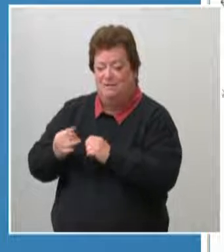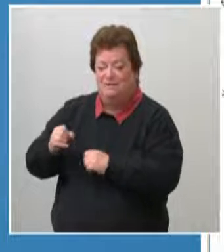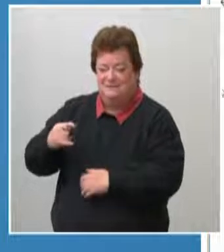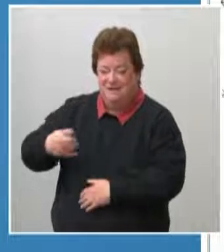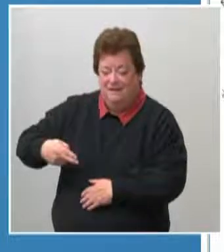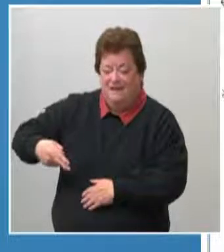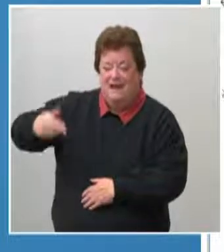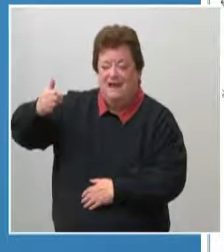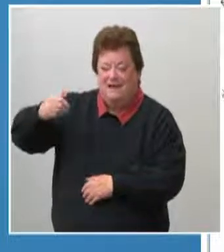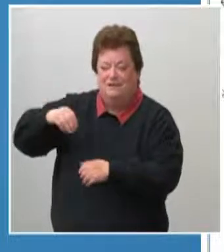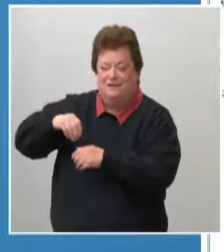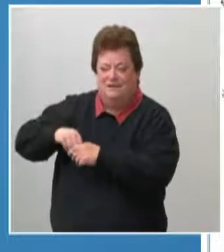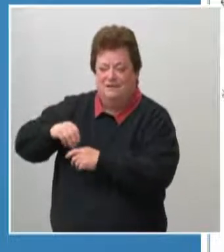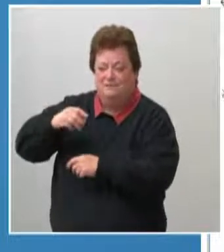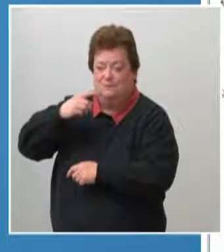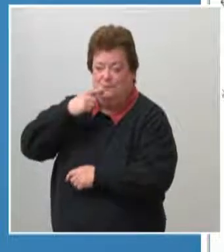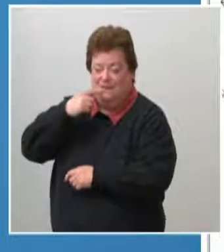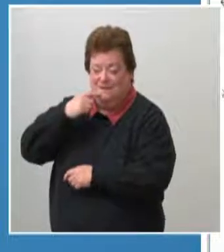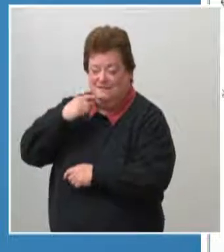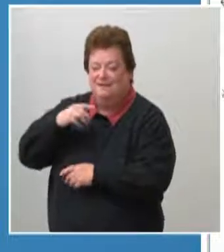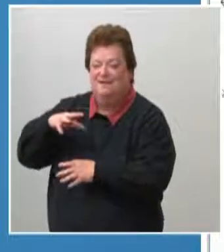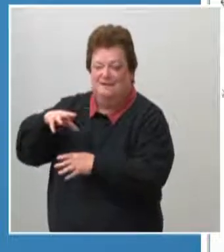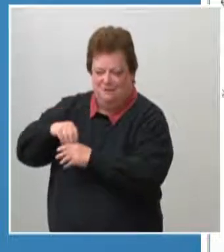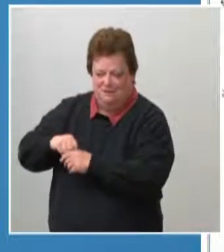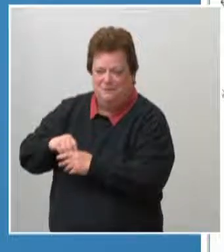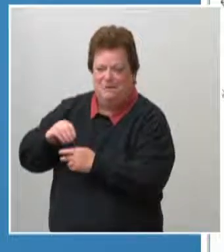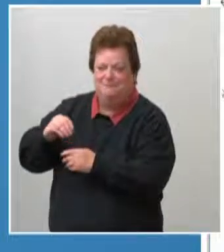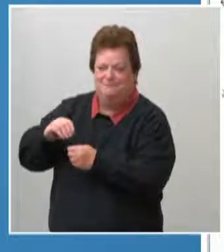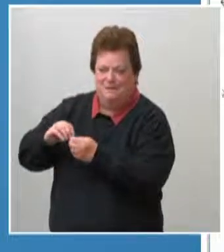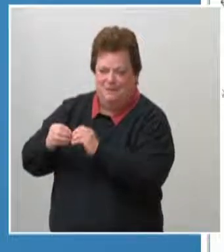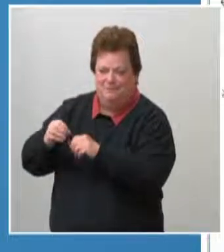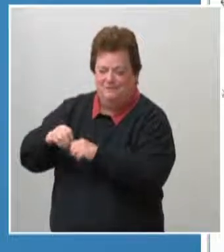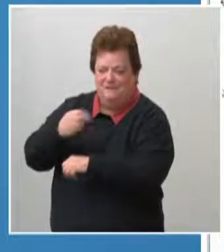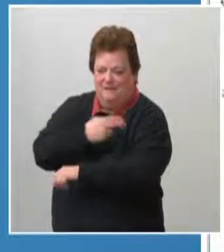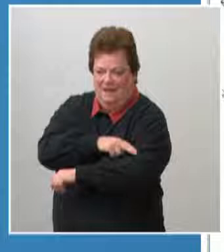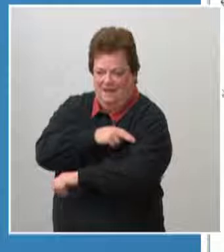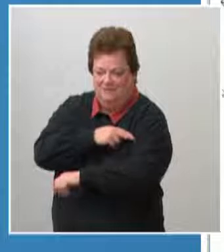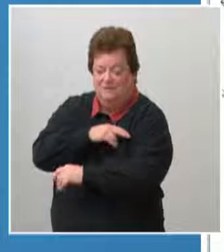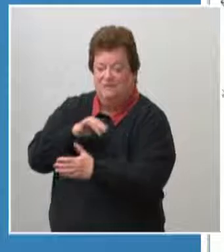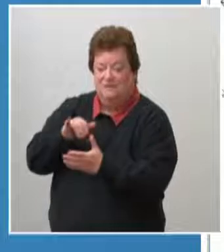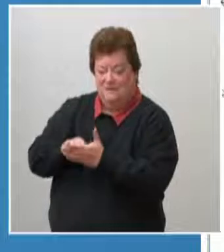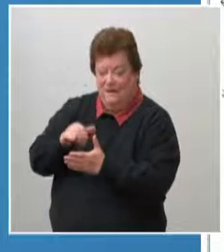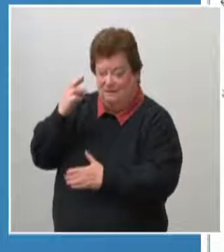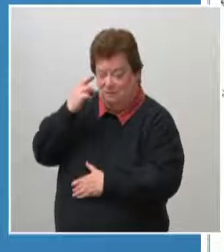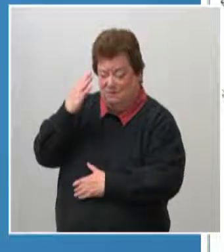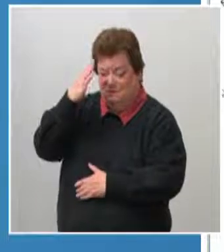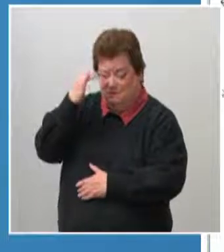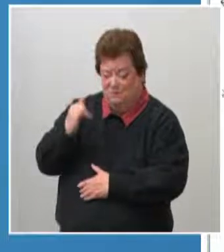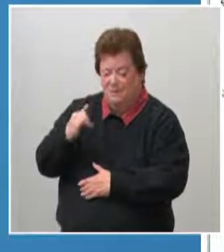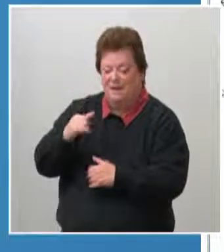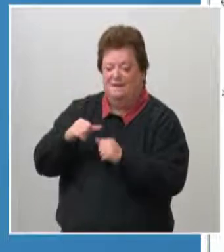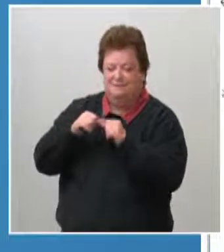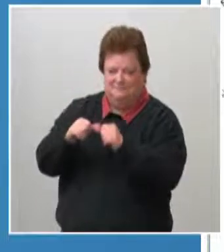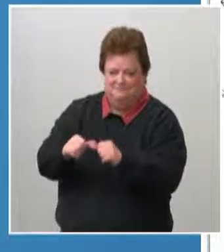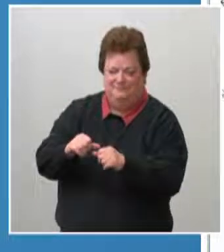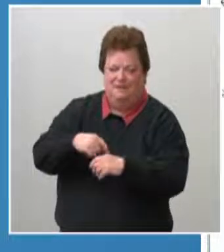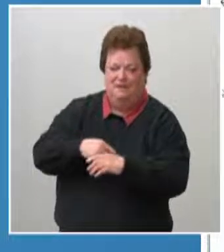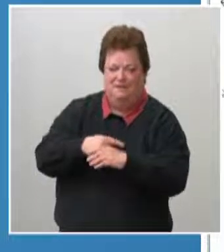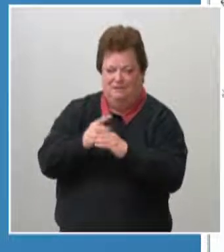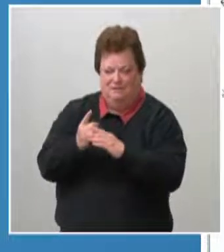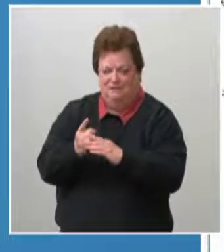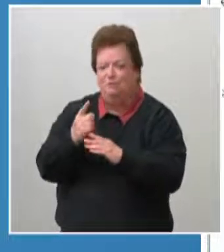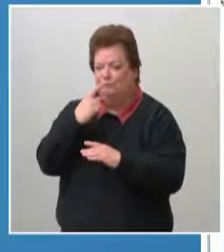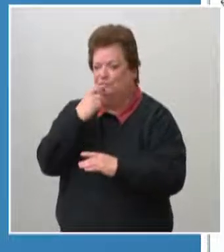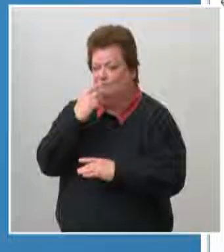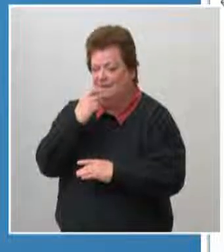and in the red, including hospitalizations. For this reason, the COVID-19 risk dial remains in the red this